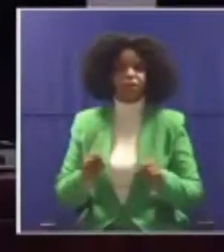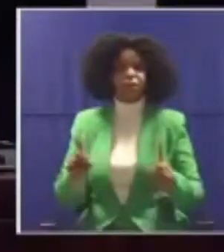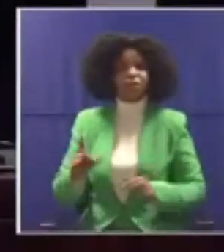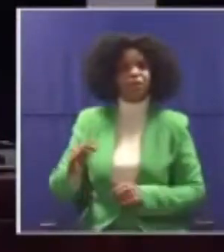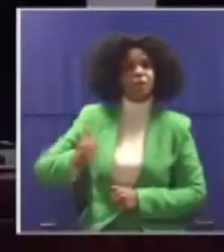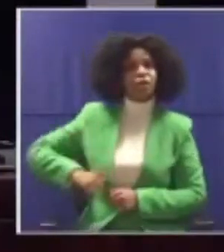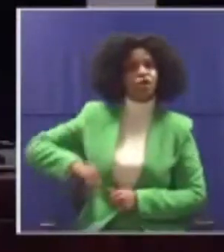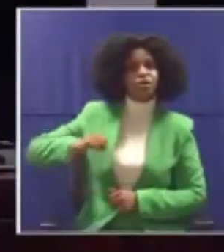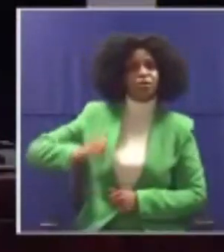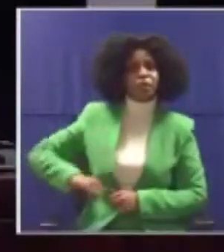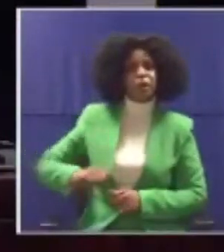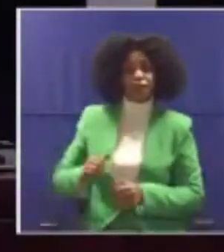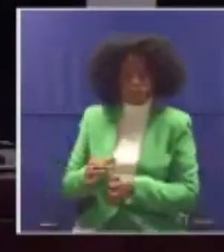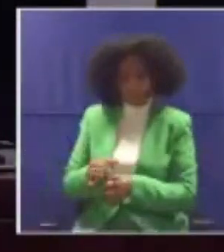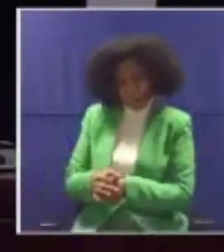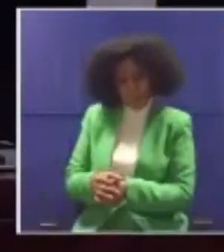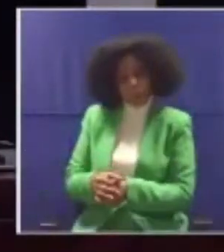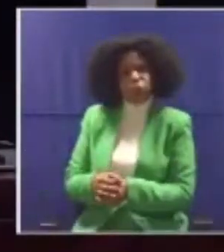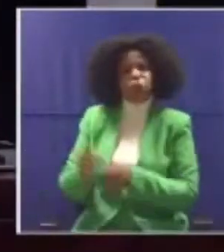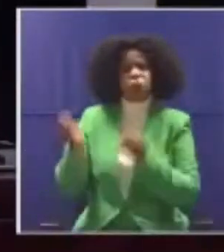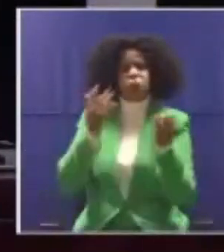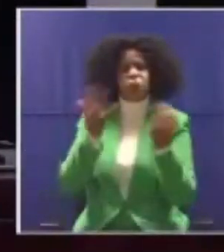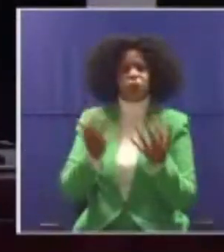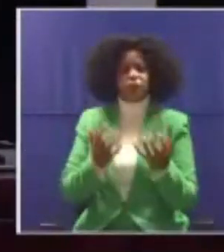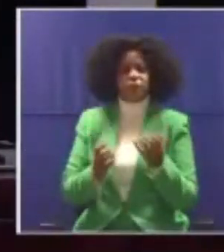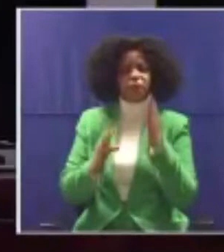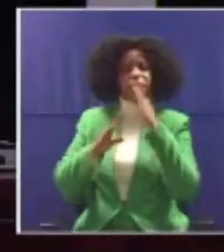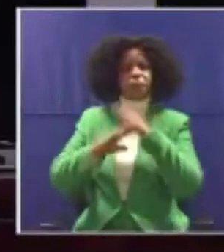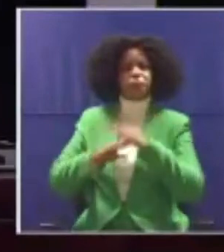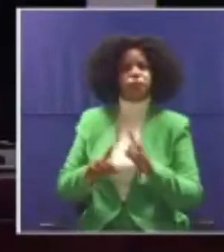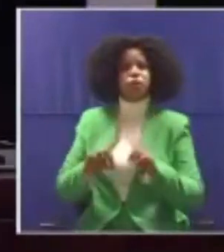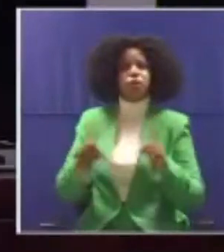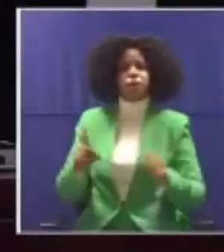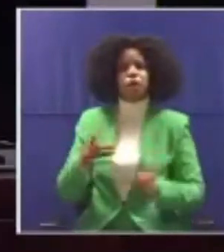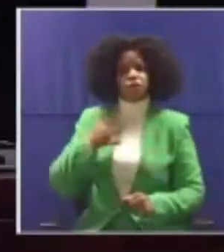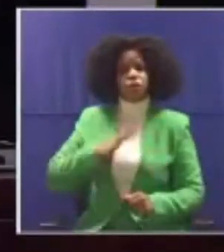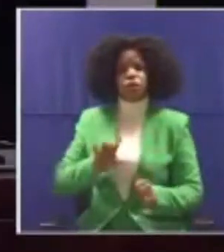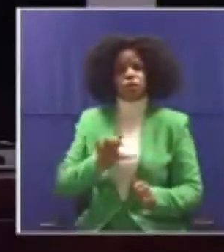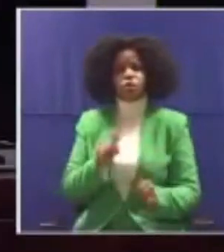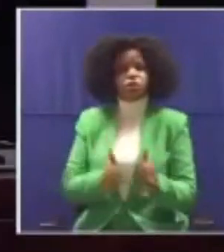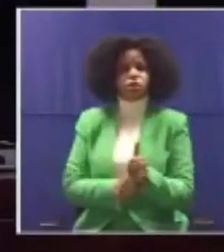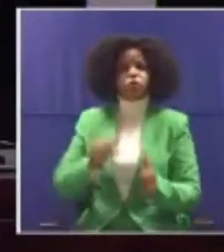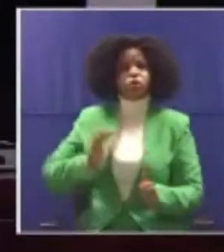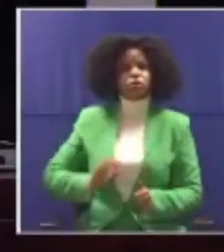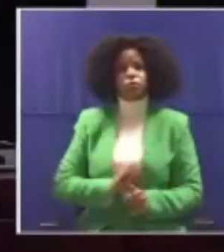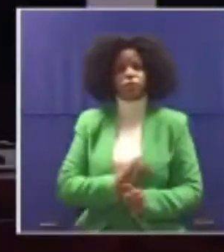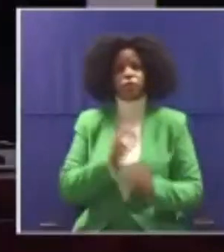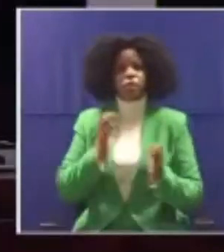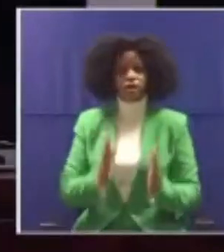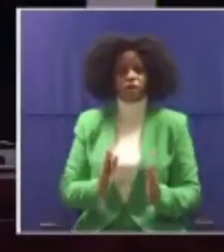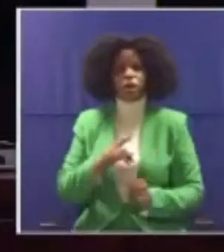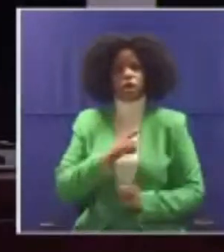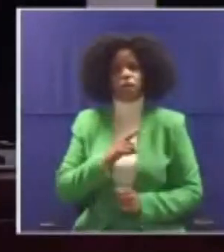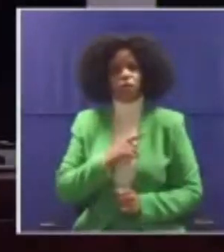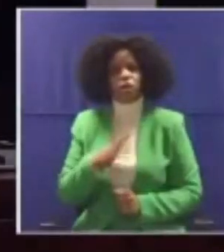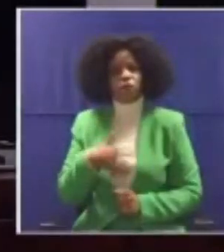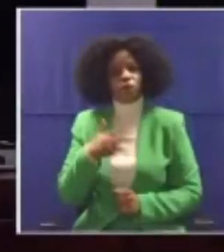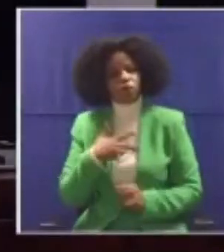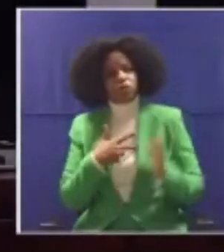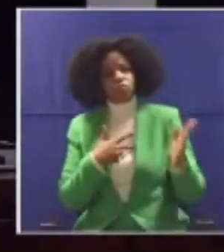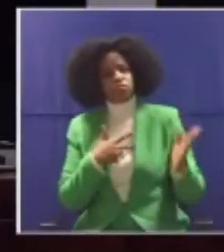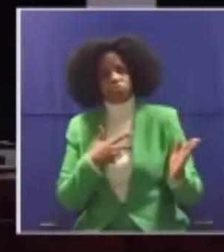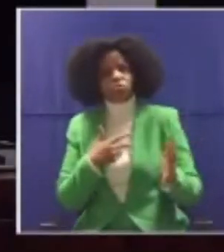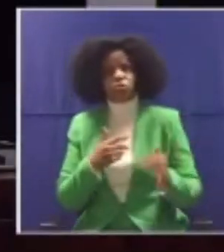even have a good budget, but want to have a deputy mayor so that we can allocate it to someone.